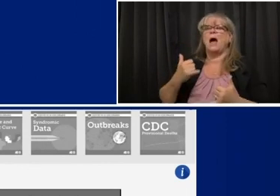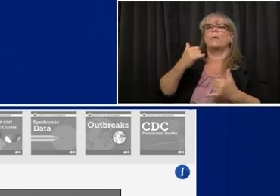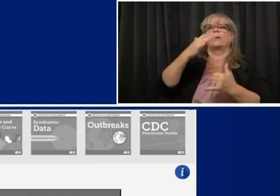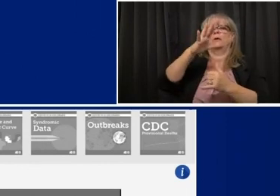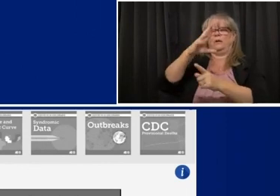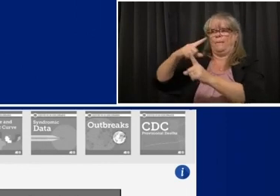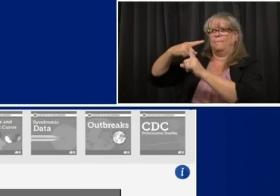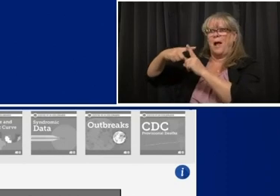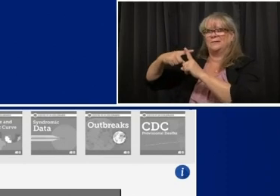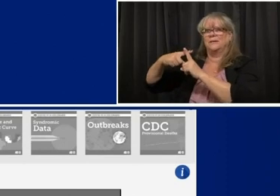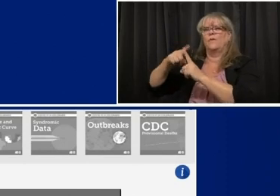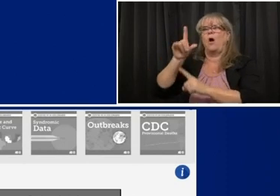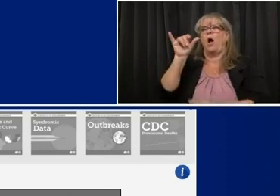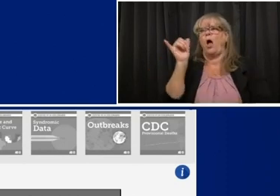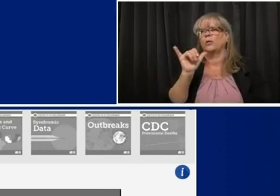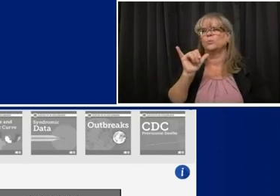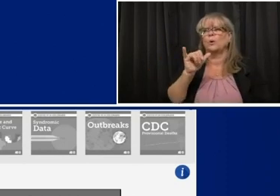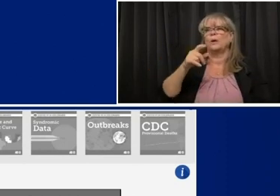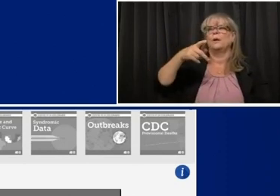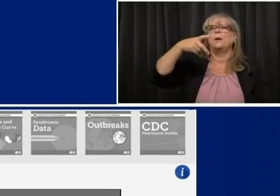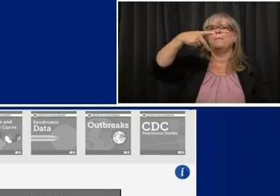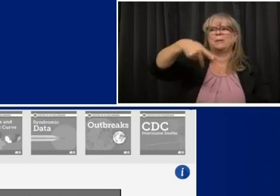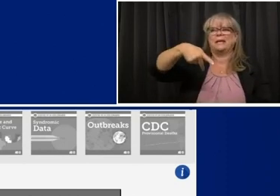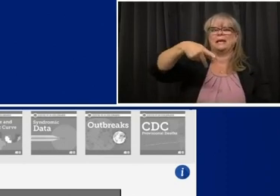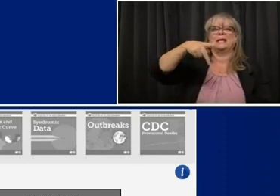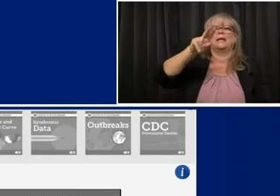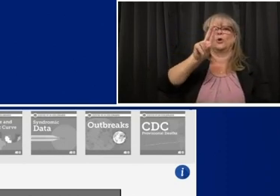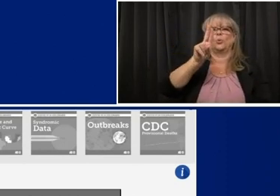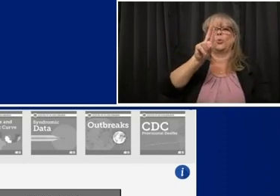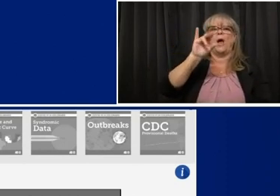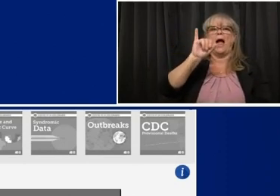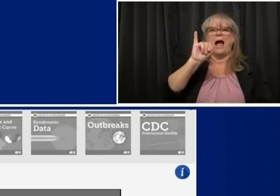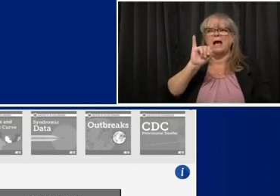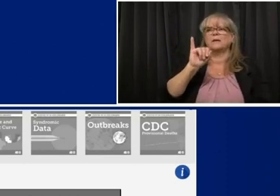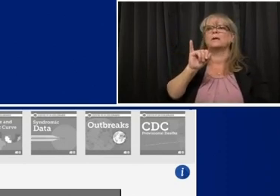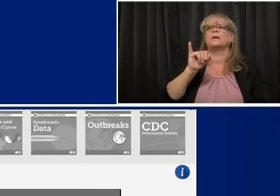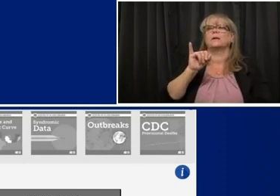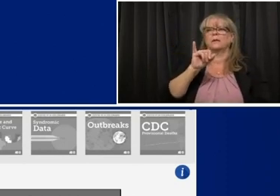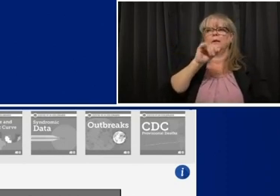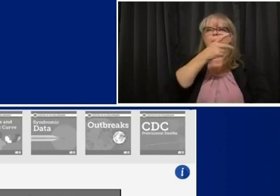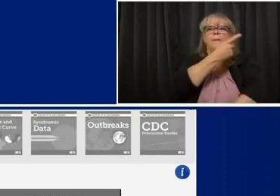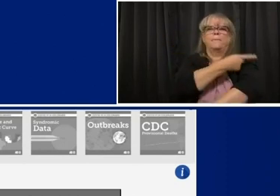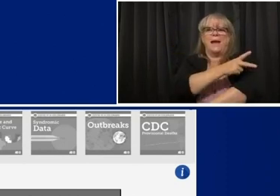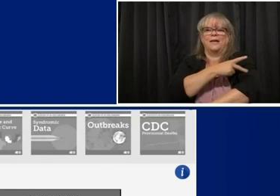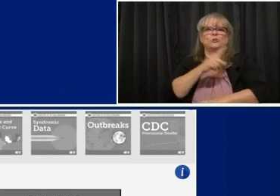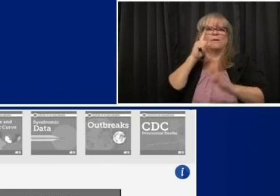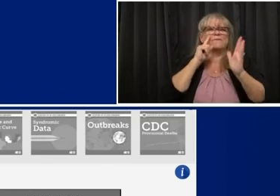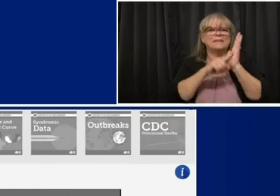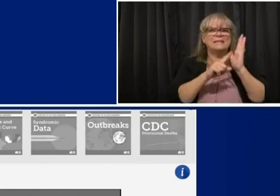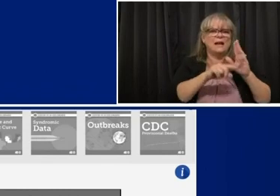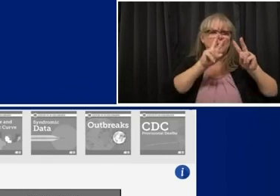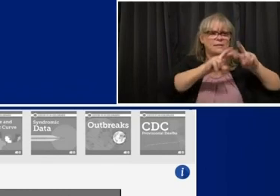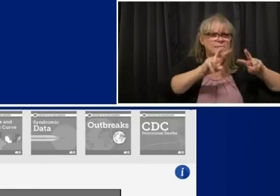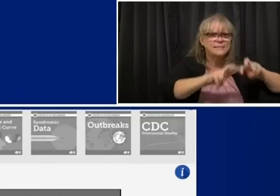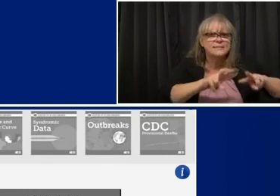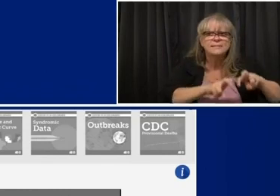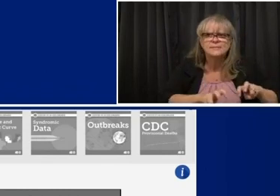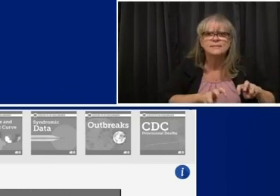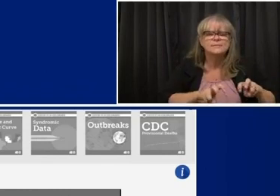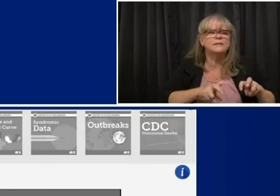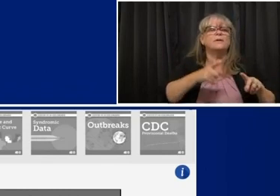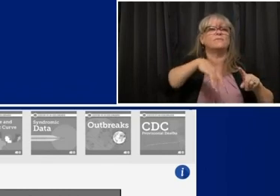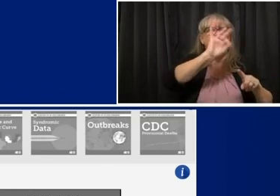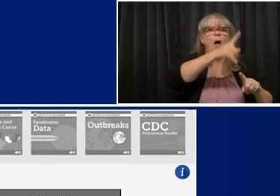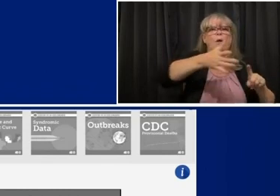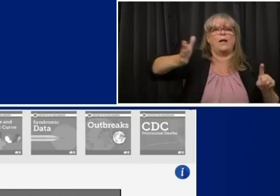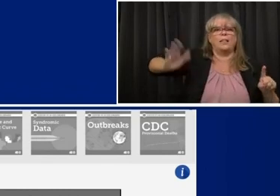PUIs, which are patients under investigation or individuals who do not yet have a test result back. And so this is data that we're tracking over time to understand how